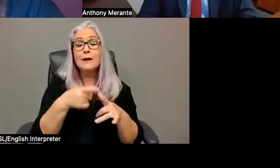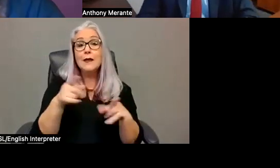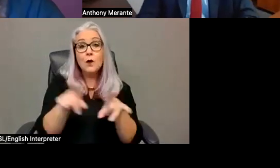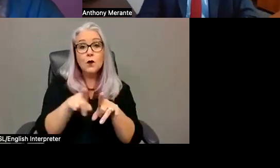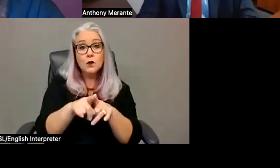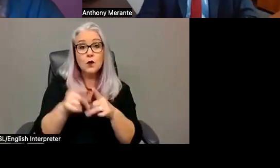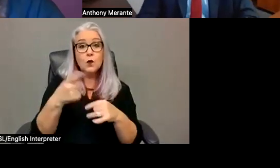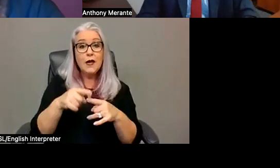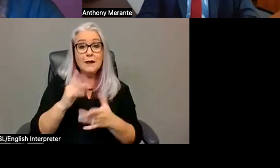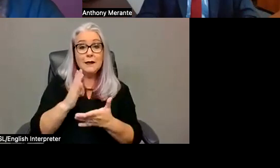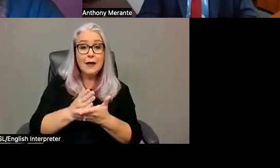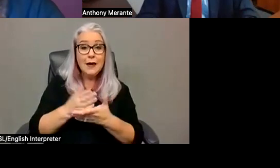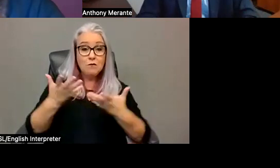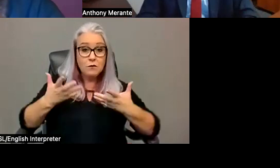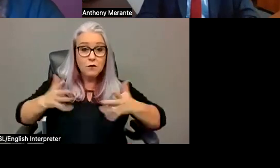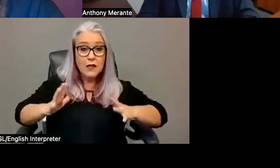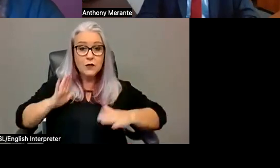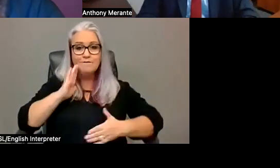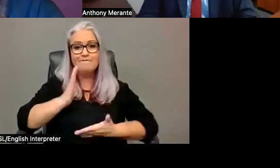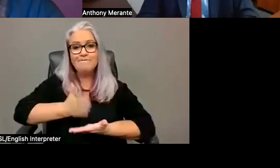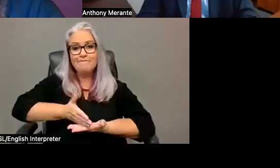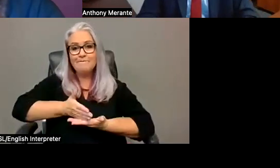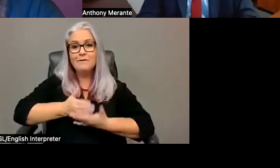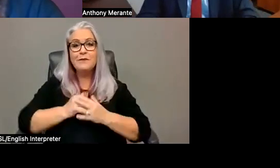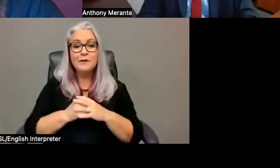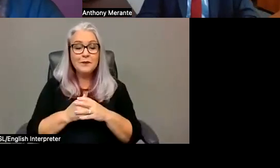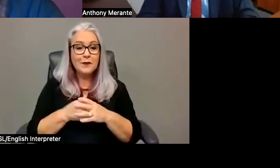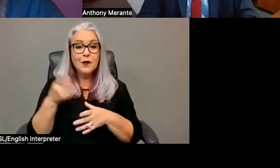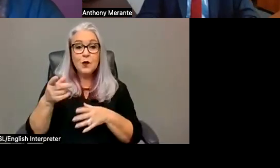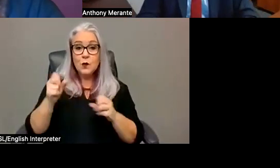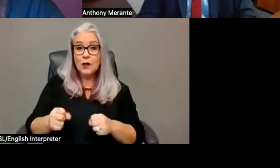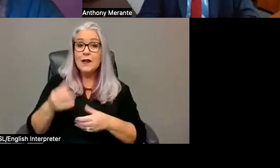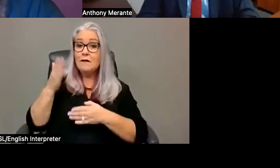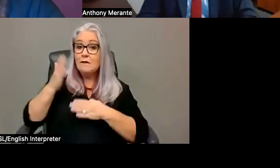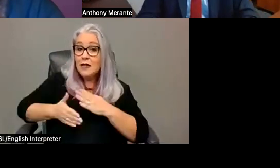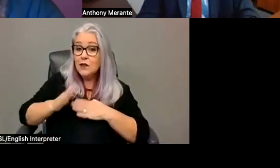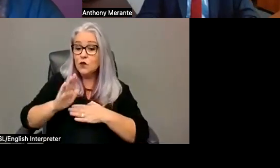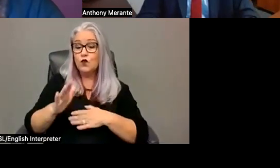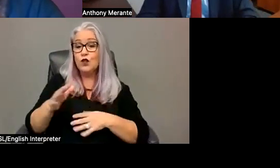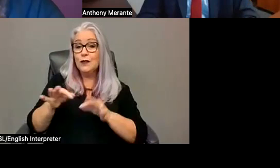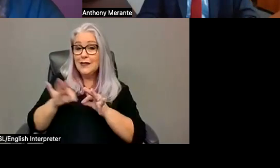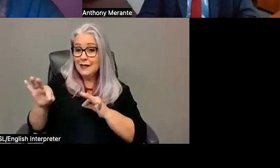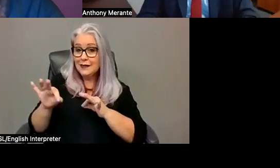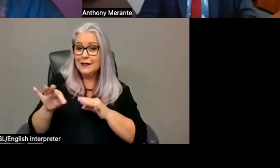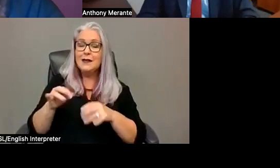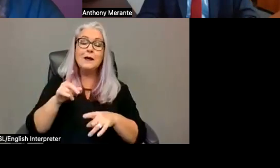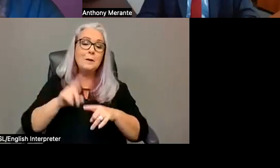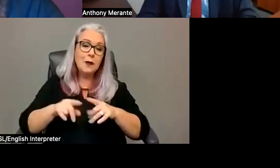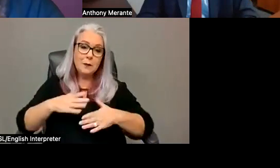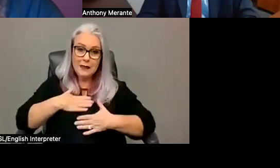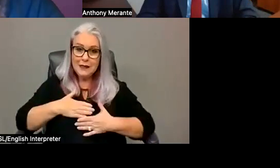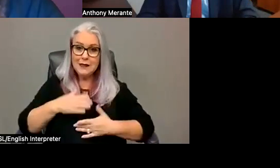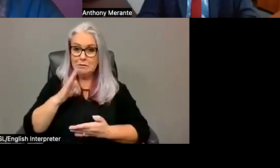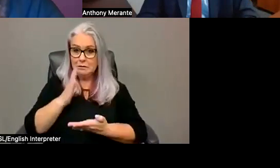is up, you'll see the stop sign. Candidates may finish their sentence once started, but adhere to the stop